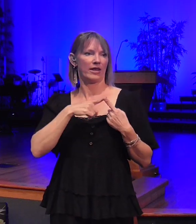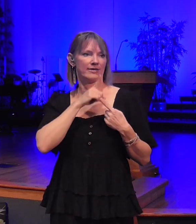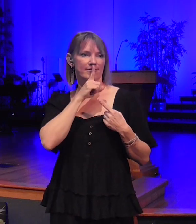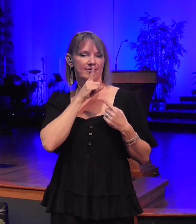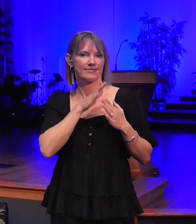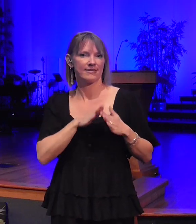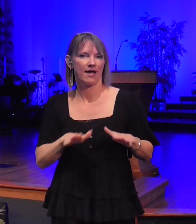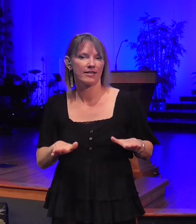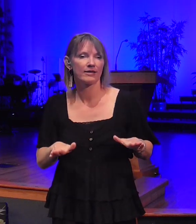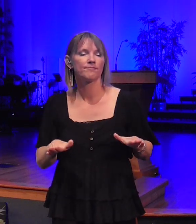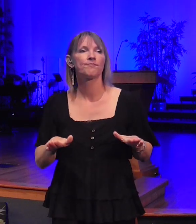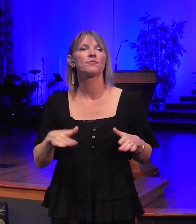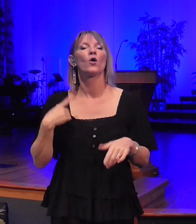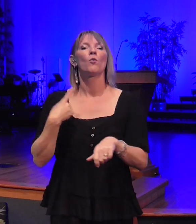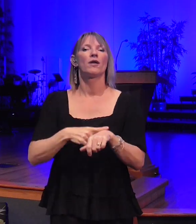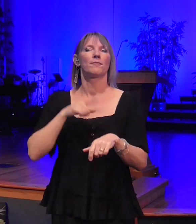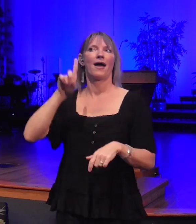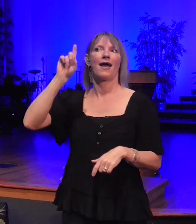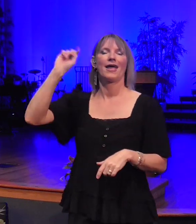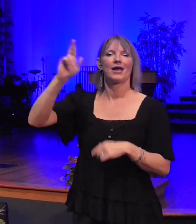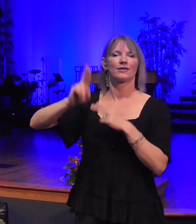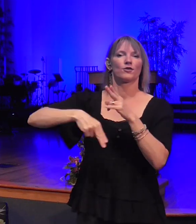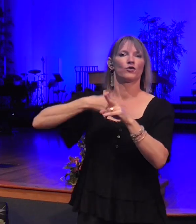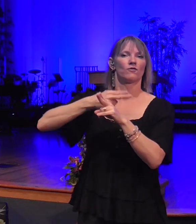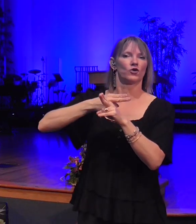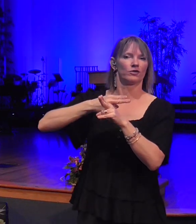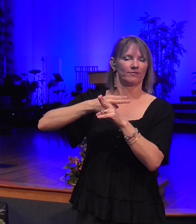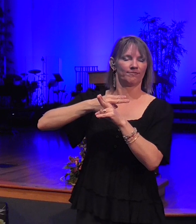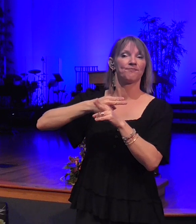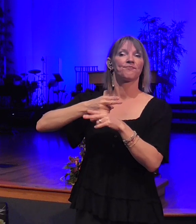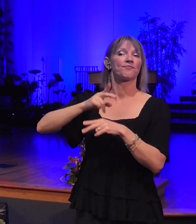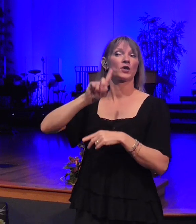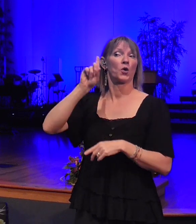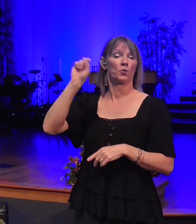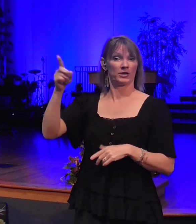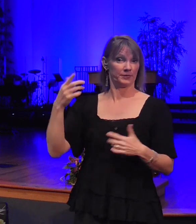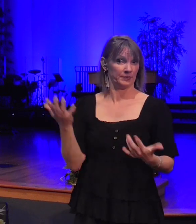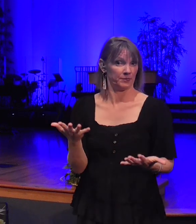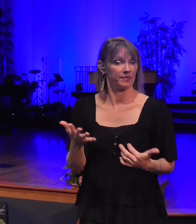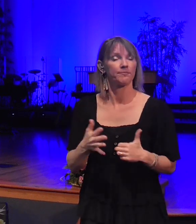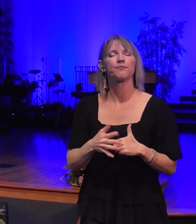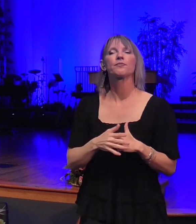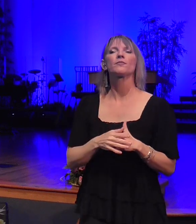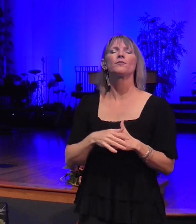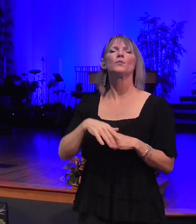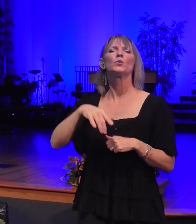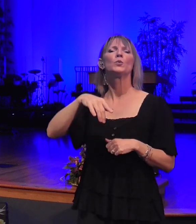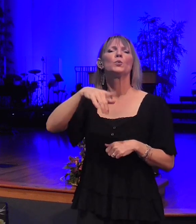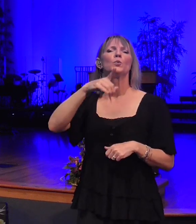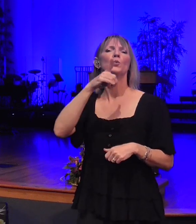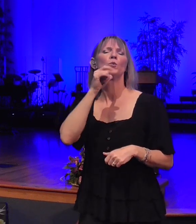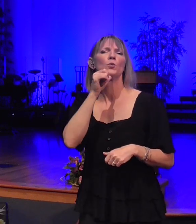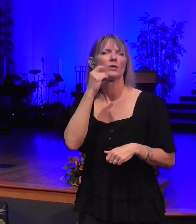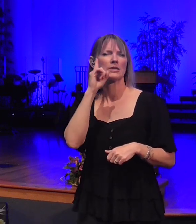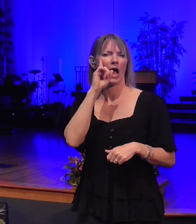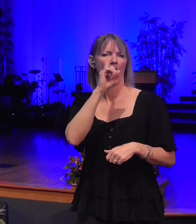I once asked the universe a question. The question was, whose eyes do I live